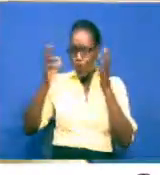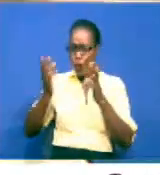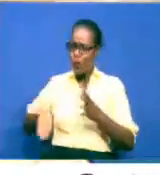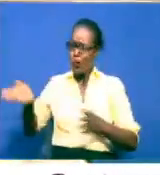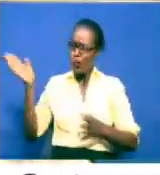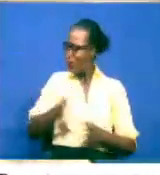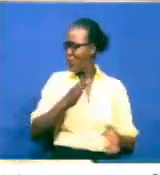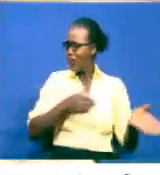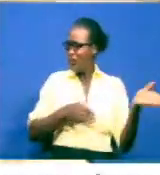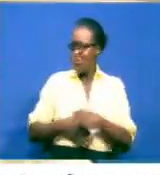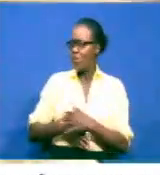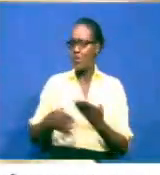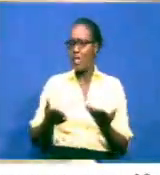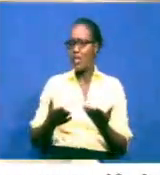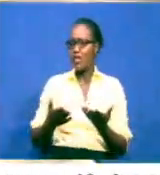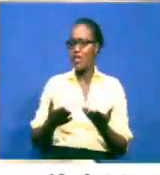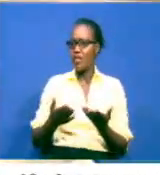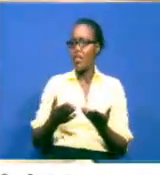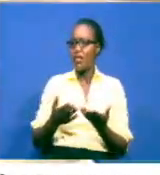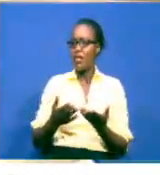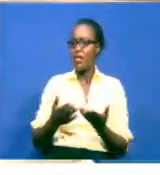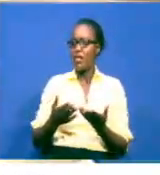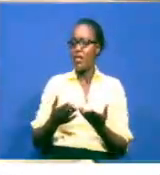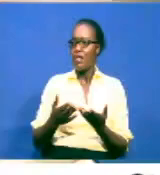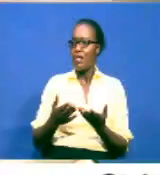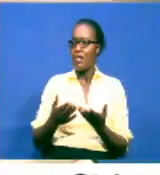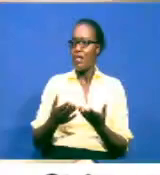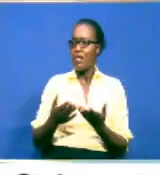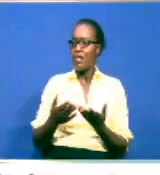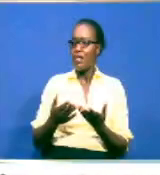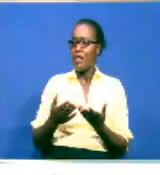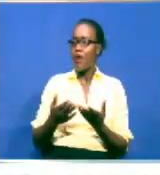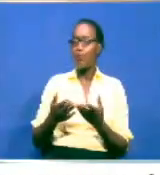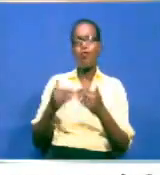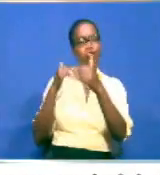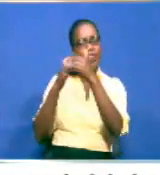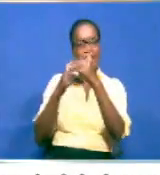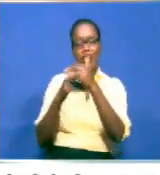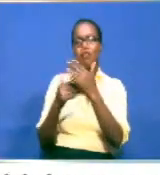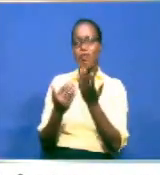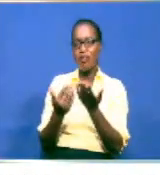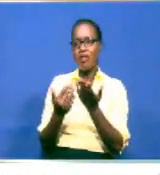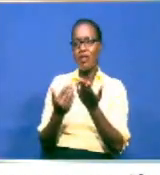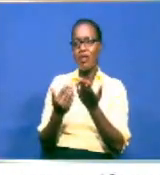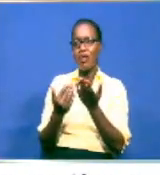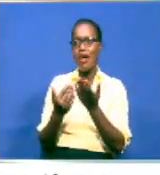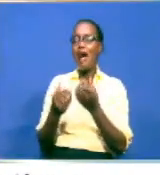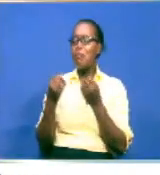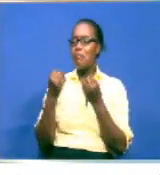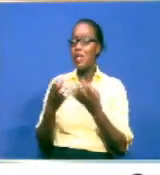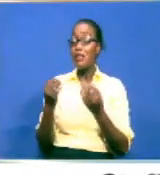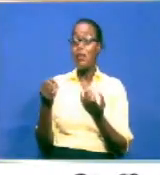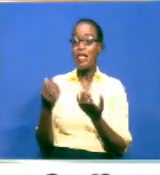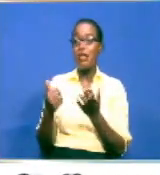So, yes, you see, actually, that was my next question on the curfew. We had so many cases of